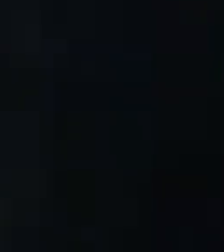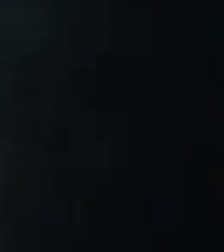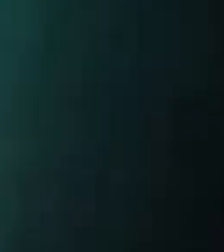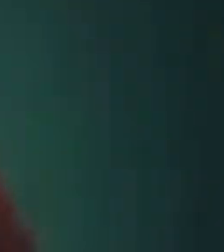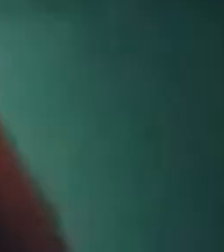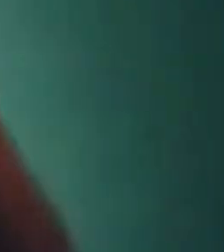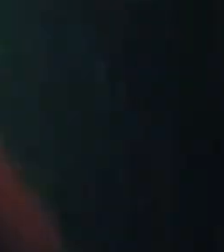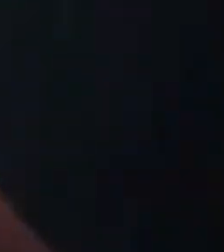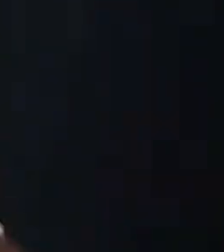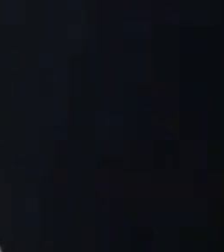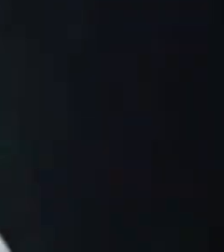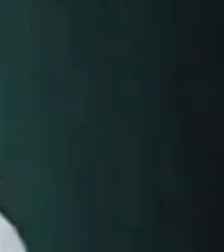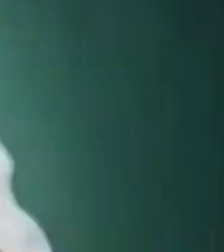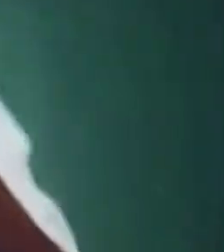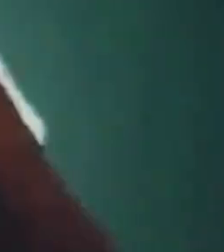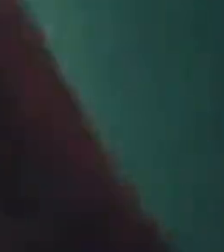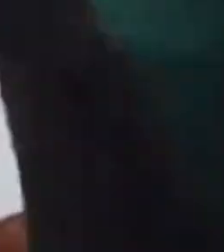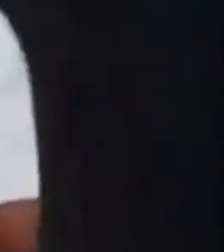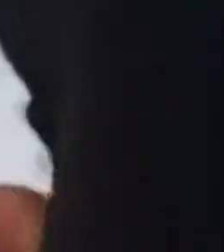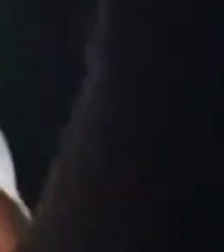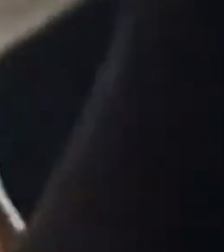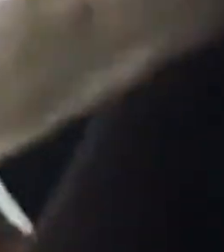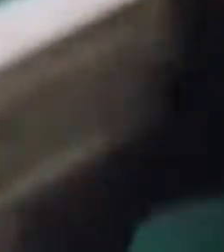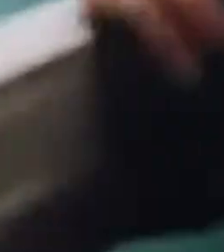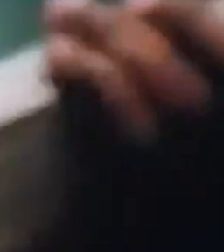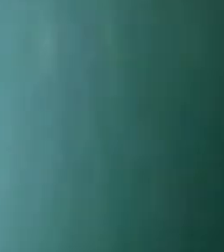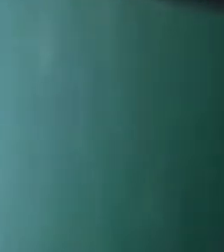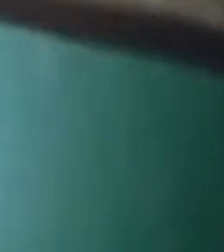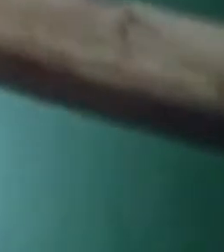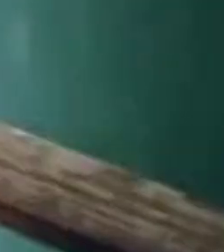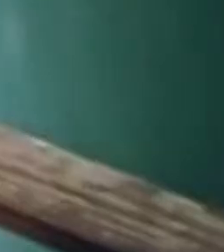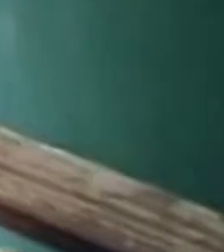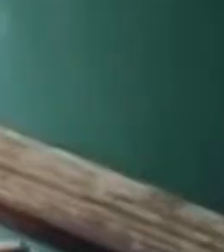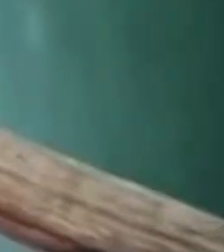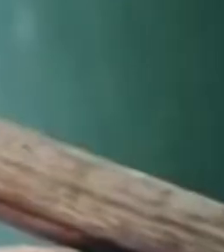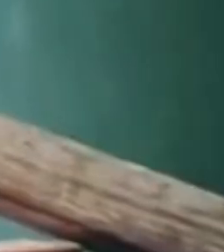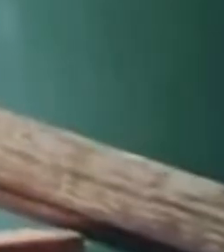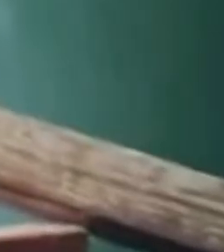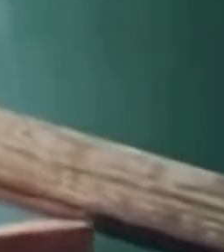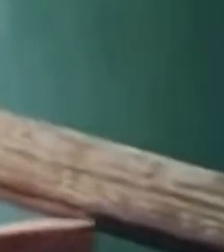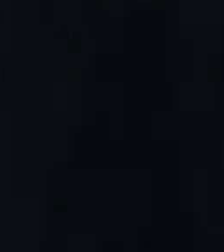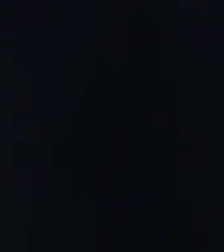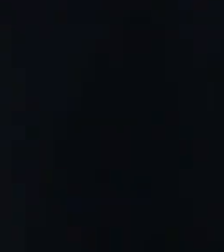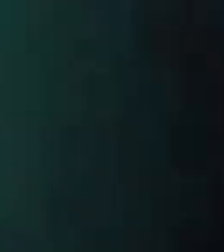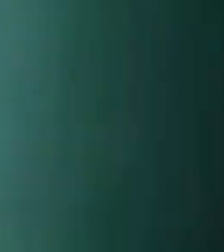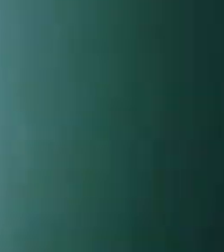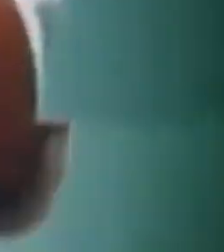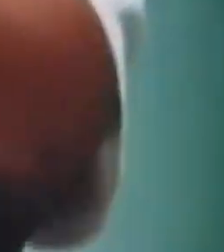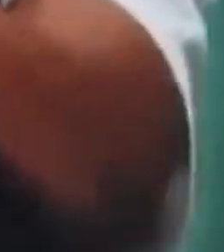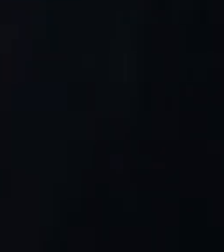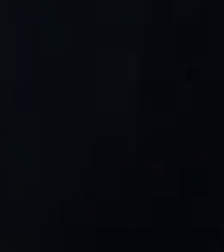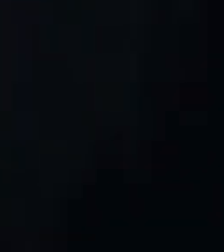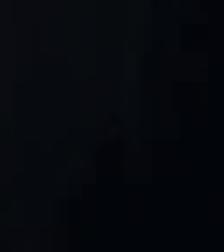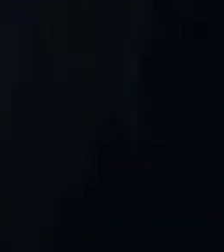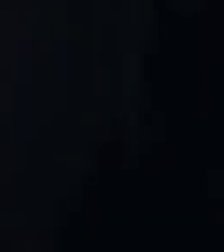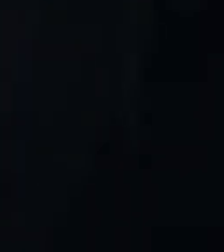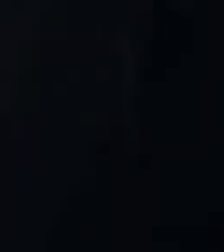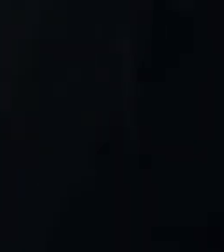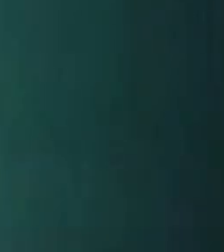I had a lot in my room, fresh and I could make a goodie too. My father came to the